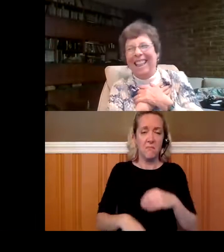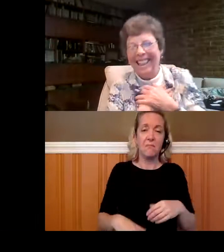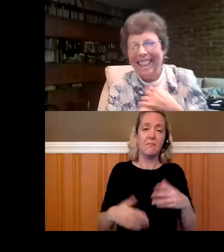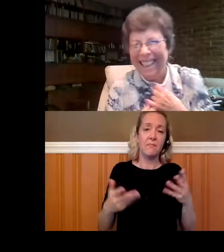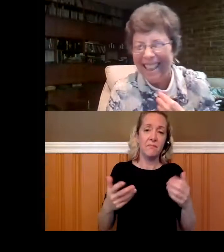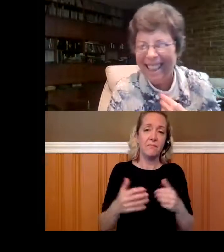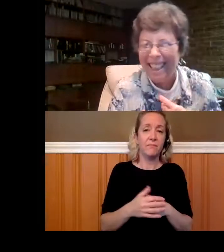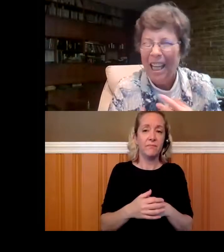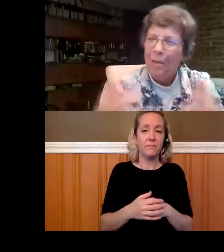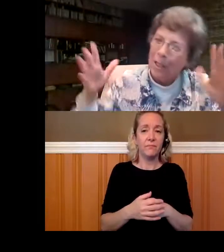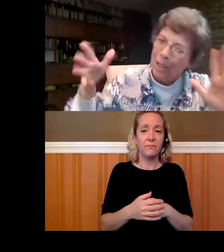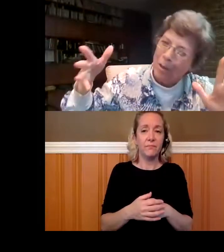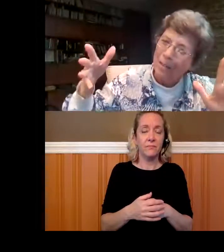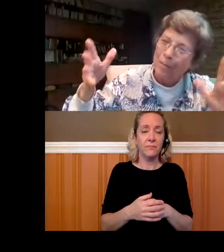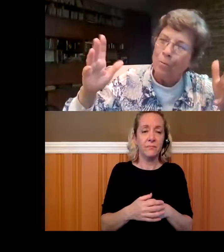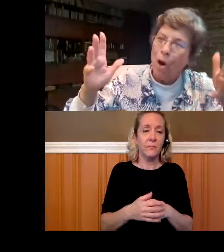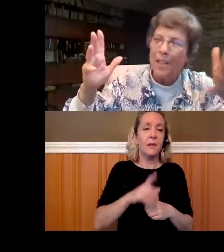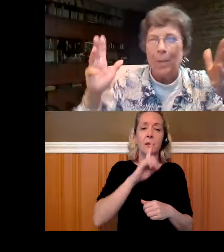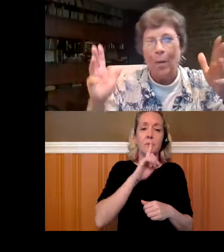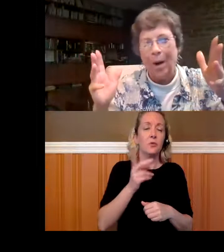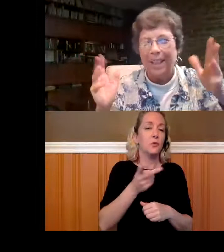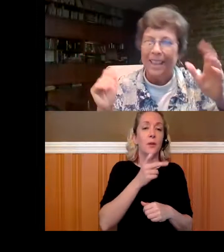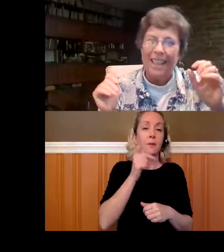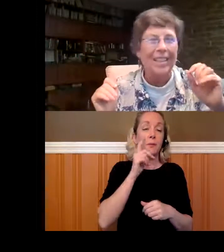gonna go out and walks in the park and next